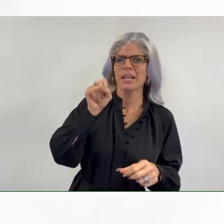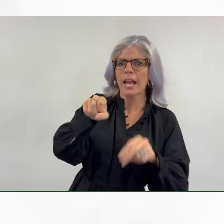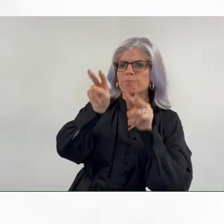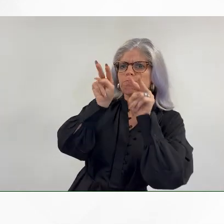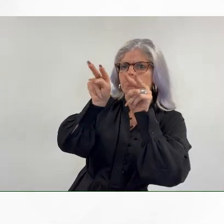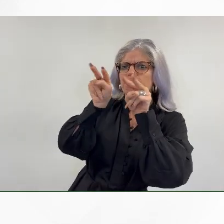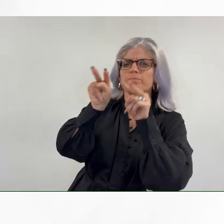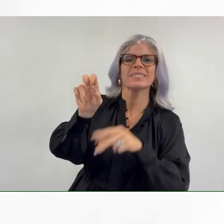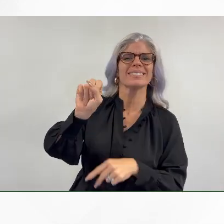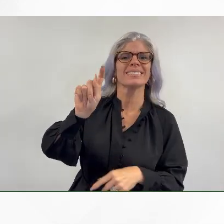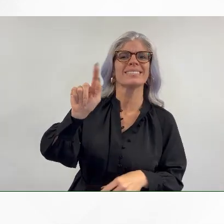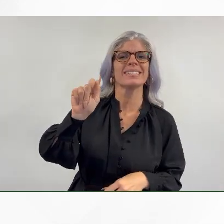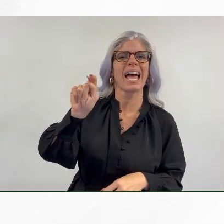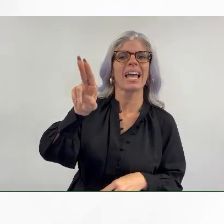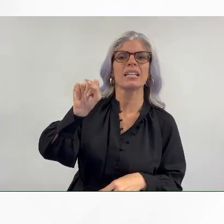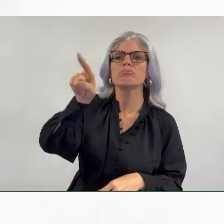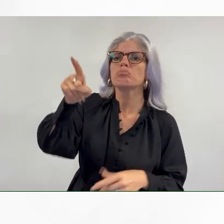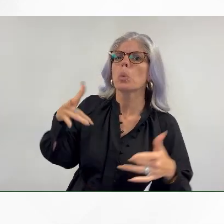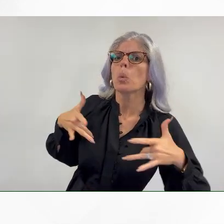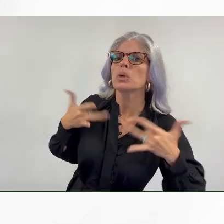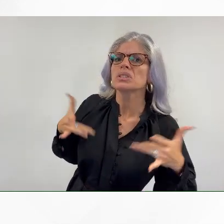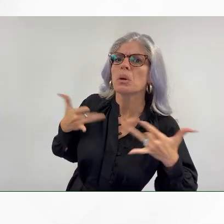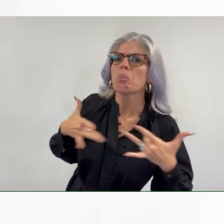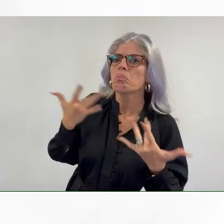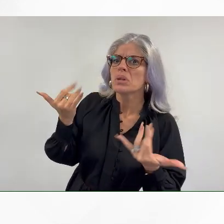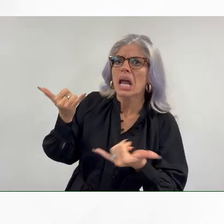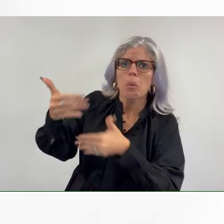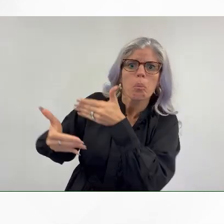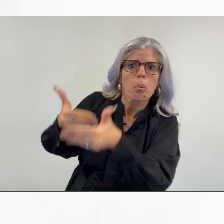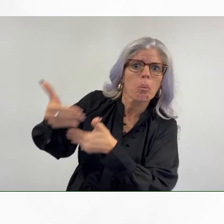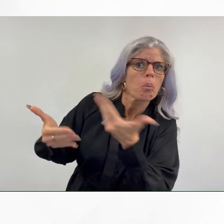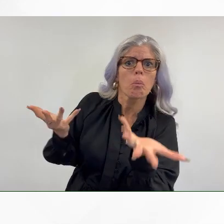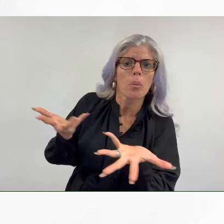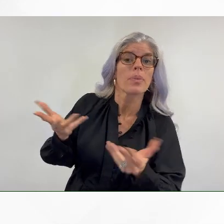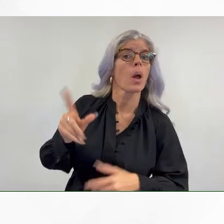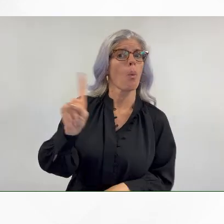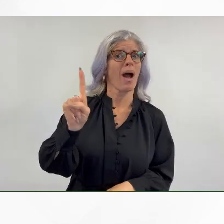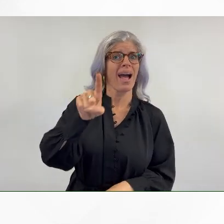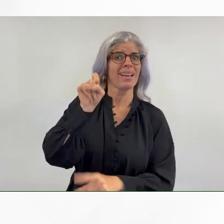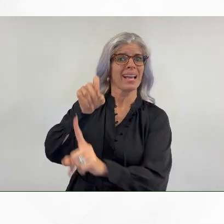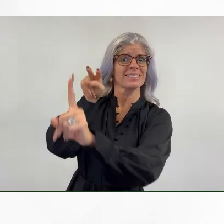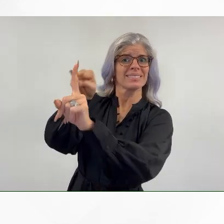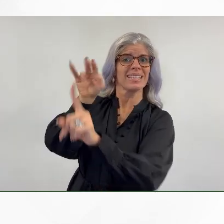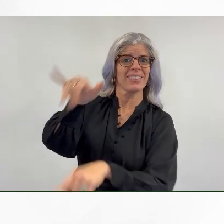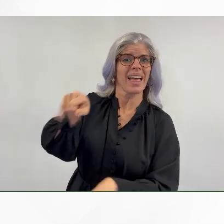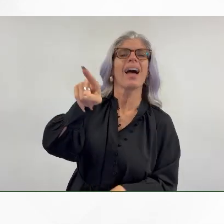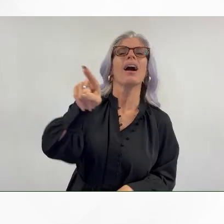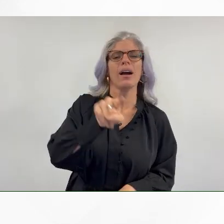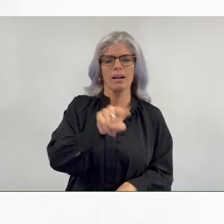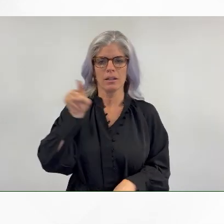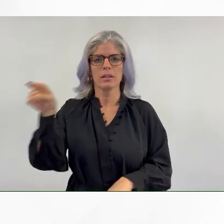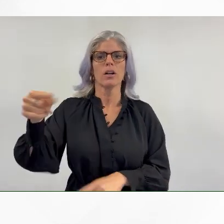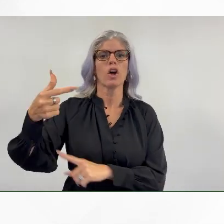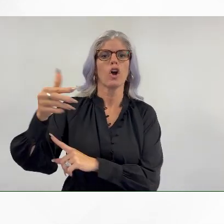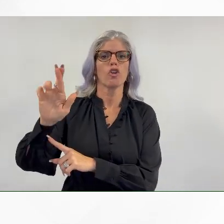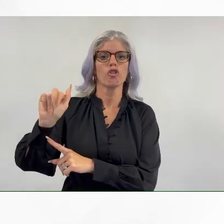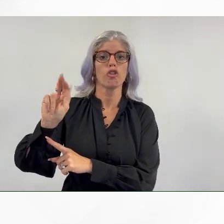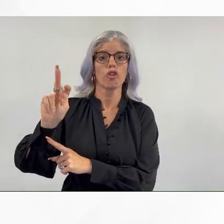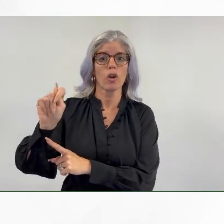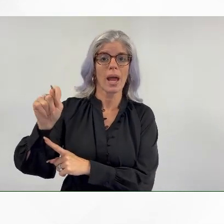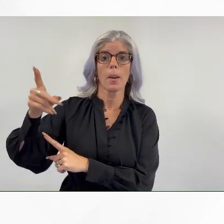please provide the state with the information listed on page 5 of the Applicant Quick Guide from FEMA that has been linked for you in the chat.